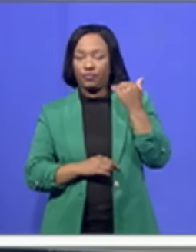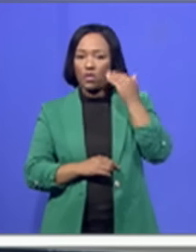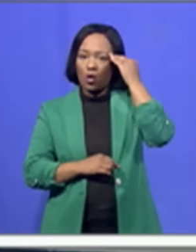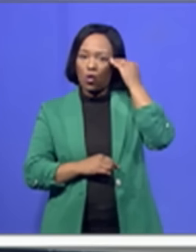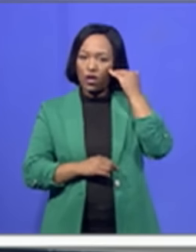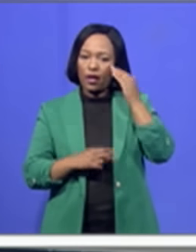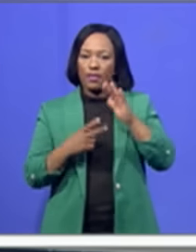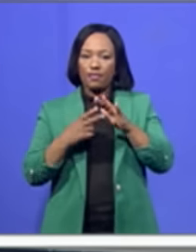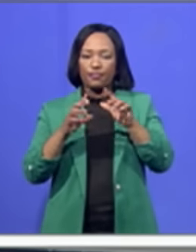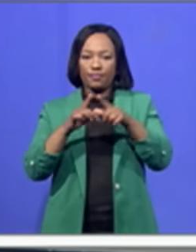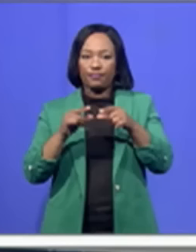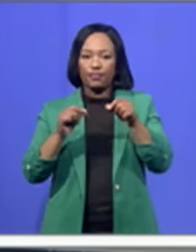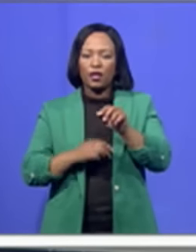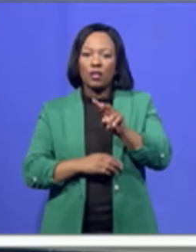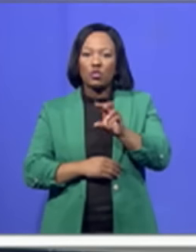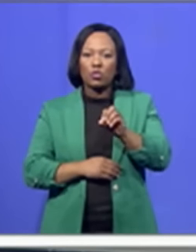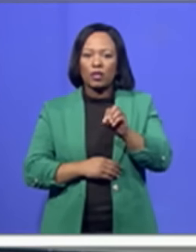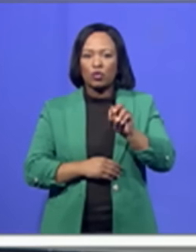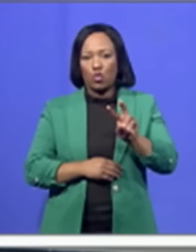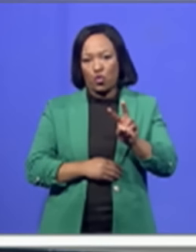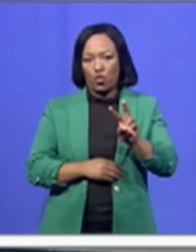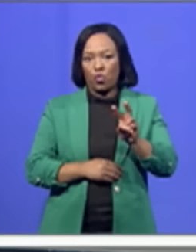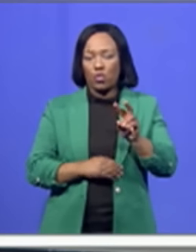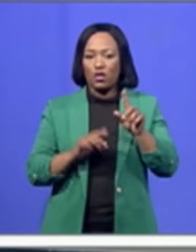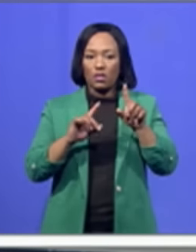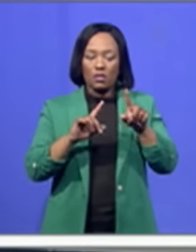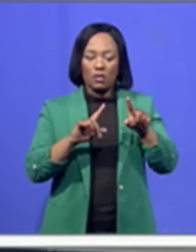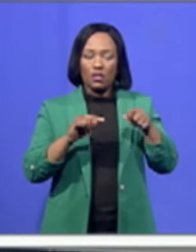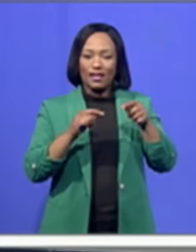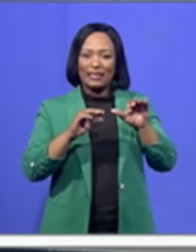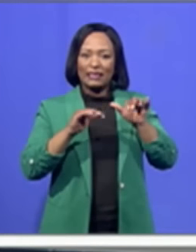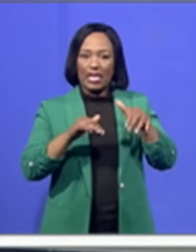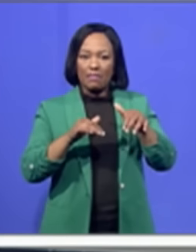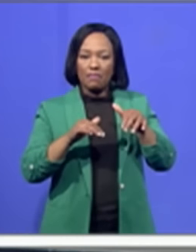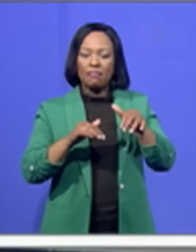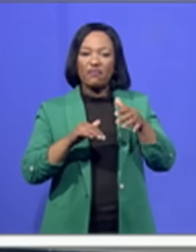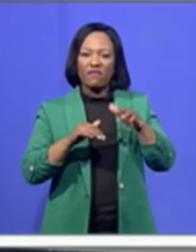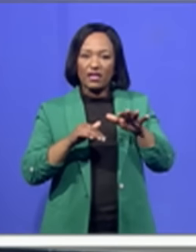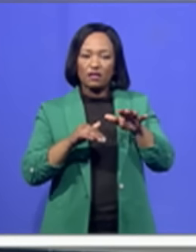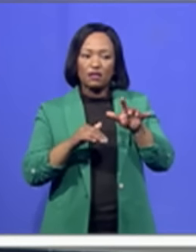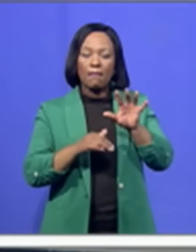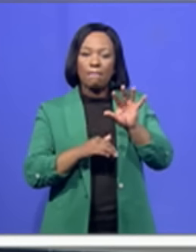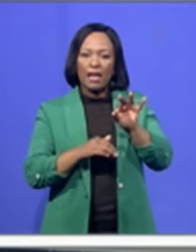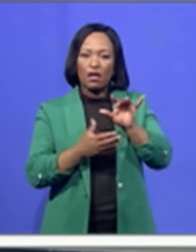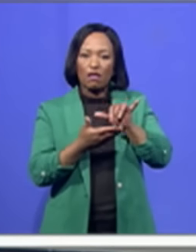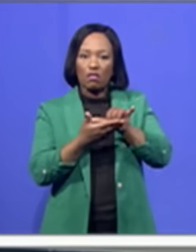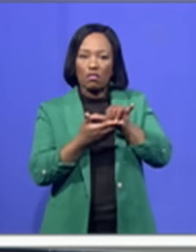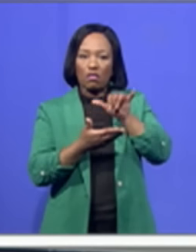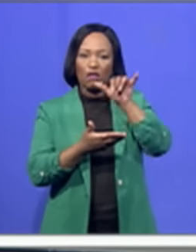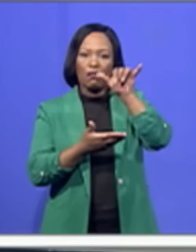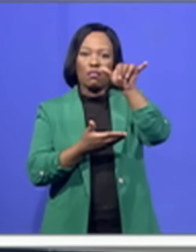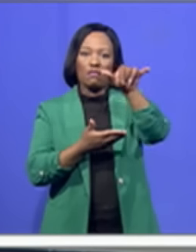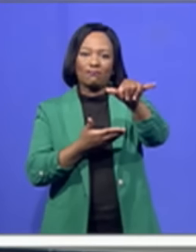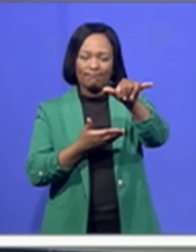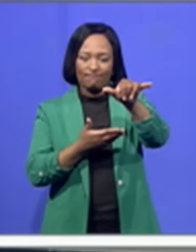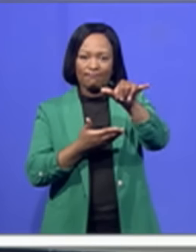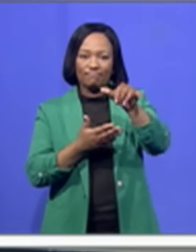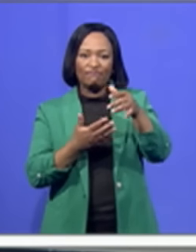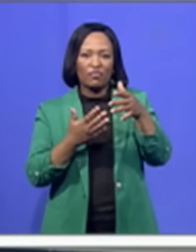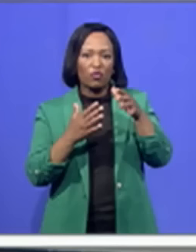ka ngwaga wa 2002. Sehlopha seo se ile ka Mexico ka mošupologo morago ga gore morago ga go tloga